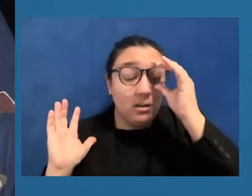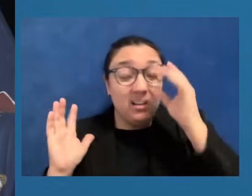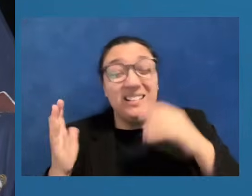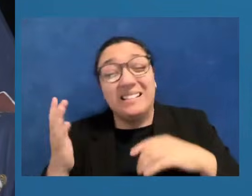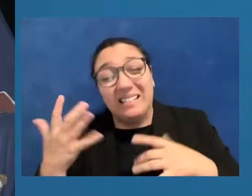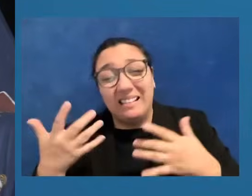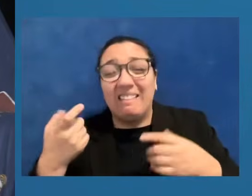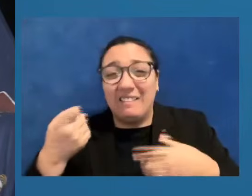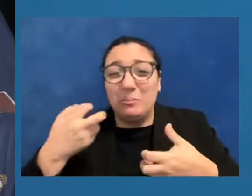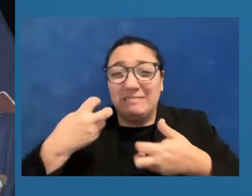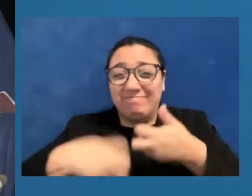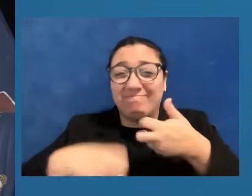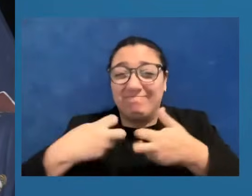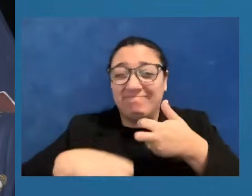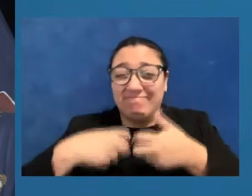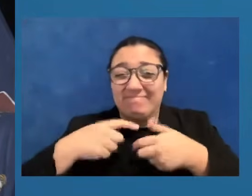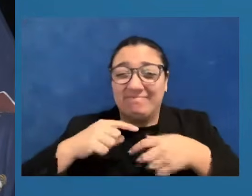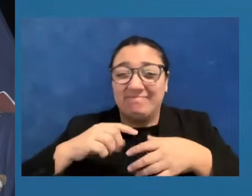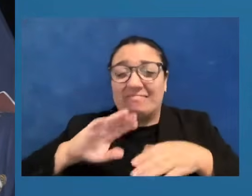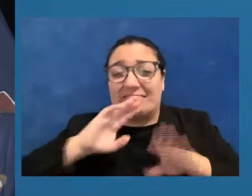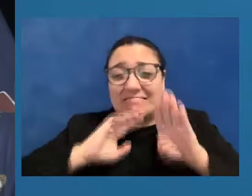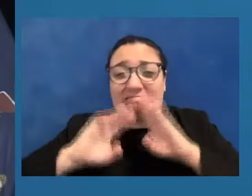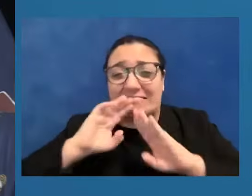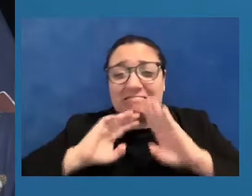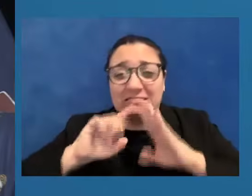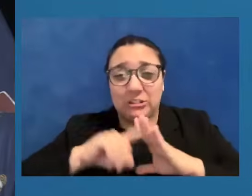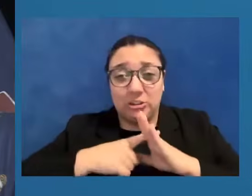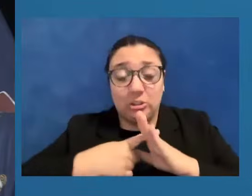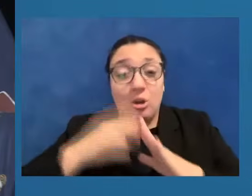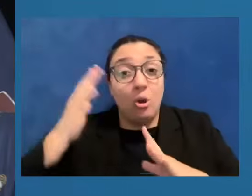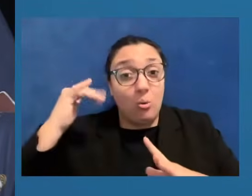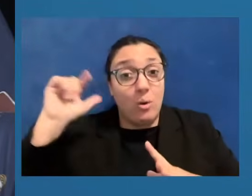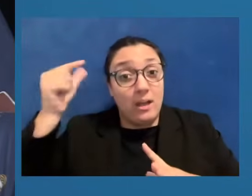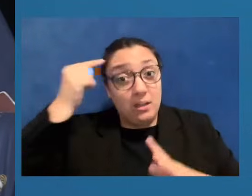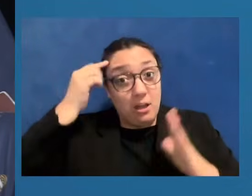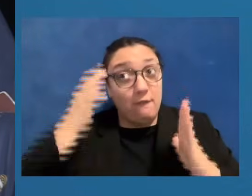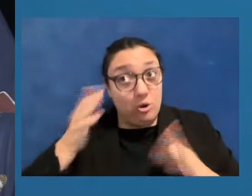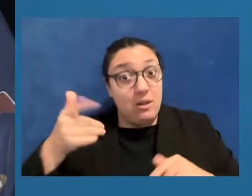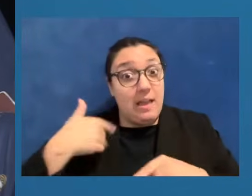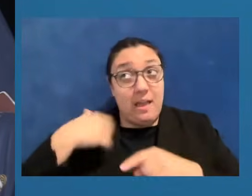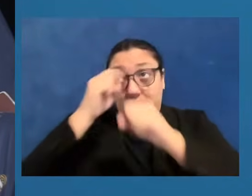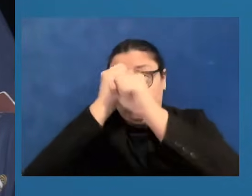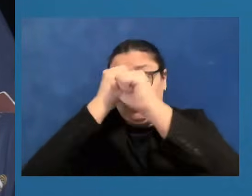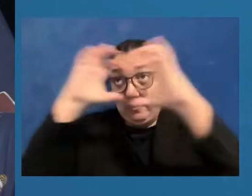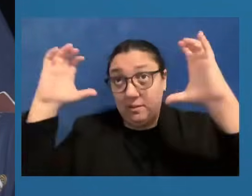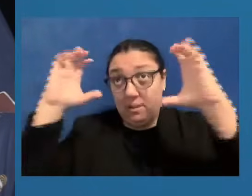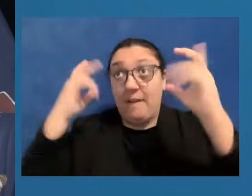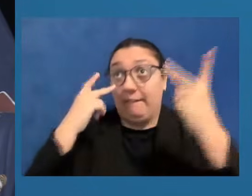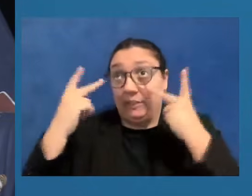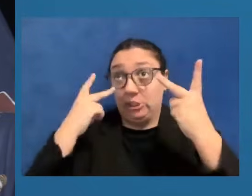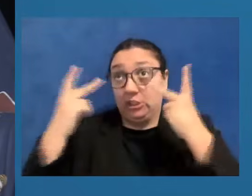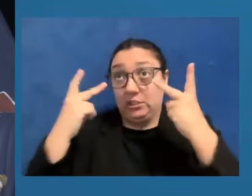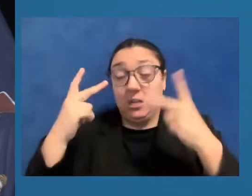start because the governor had rightfully a vision, and the